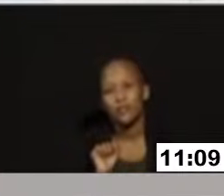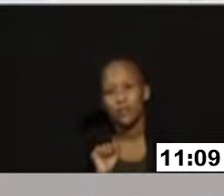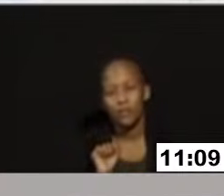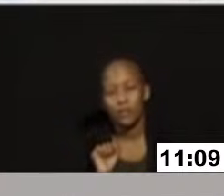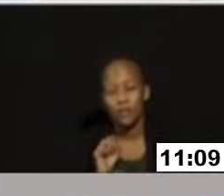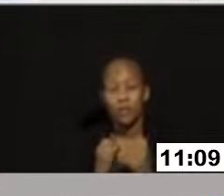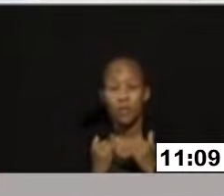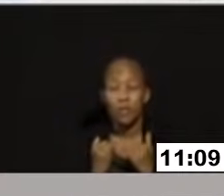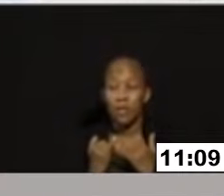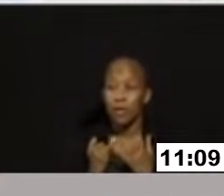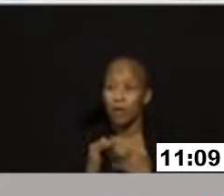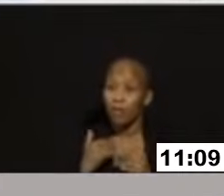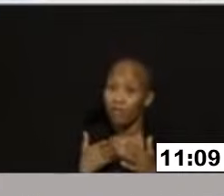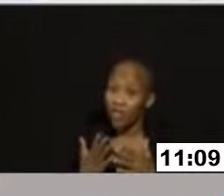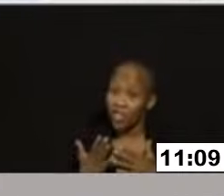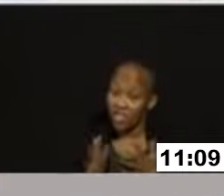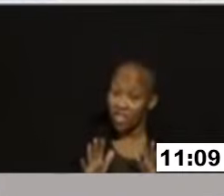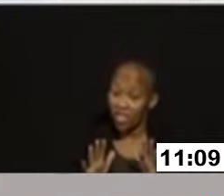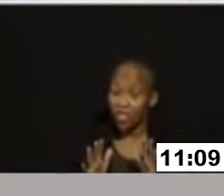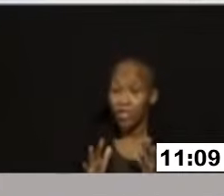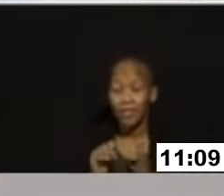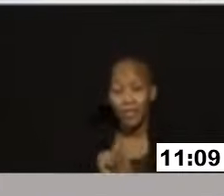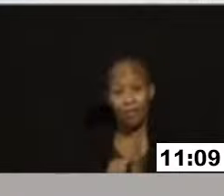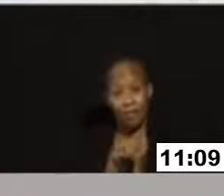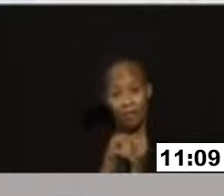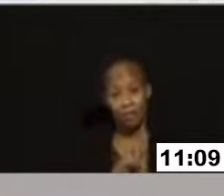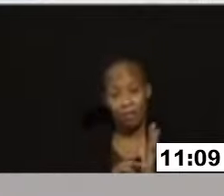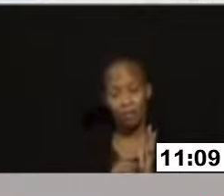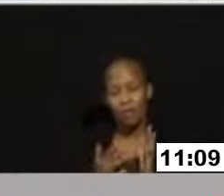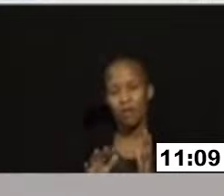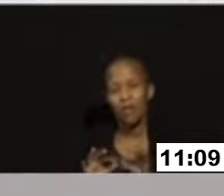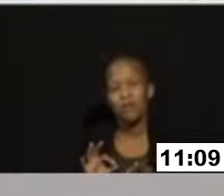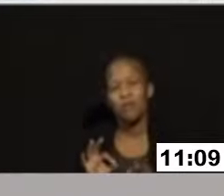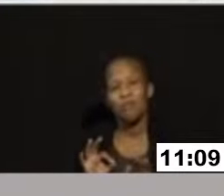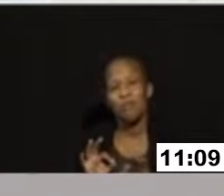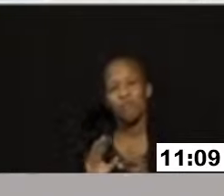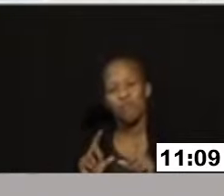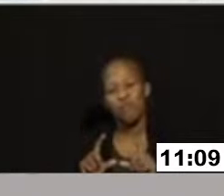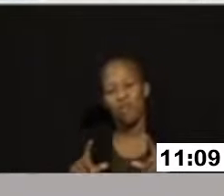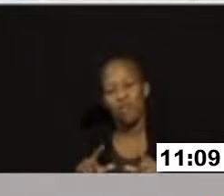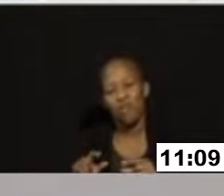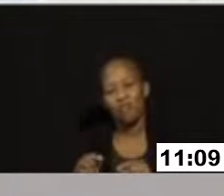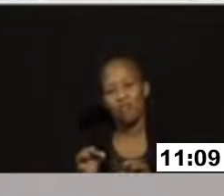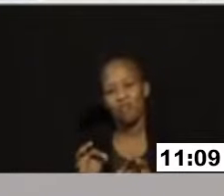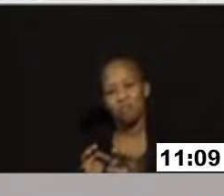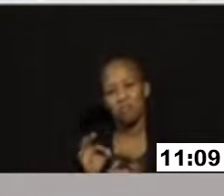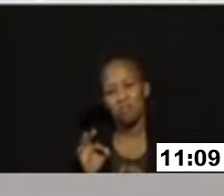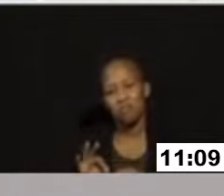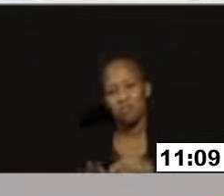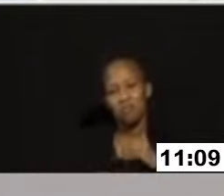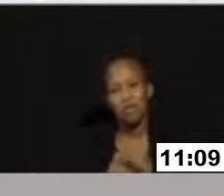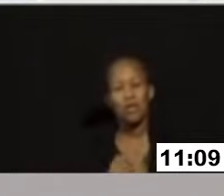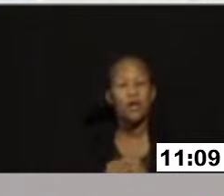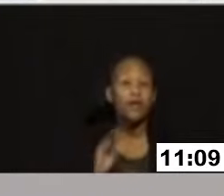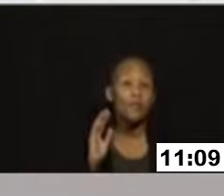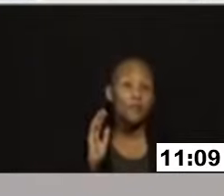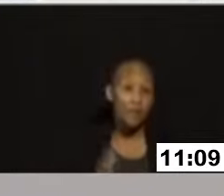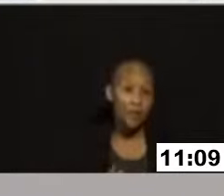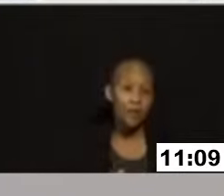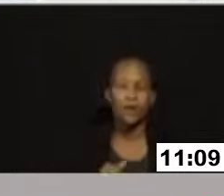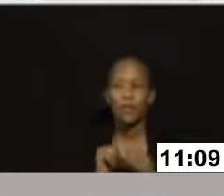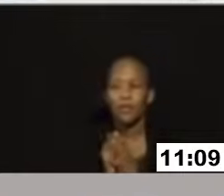then put particular paragraphs to you. So firstly, do you confirm the statement that you made on 24th